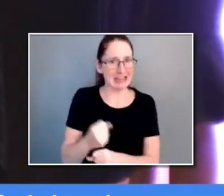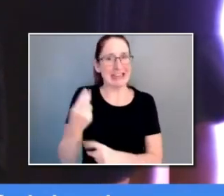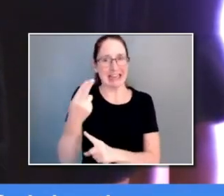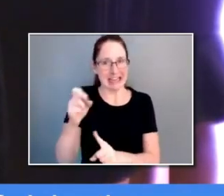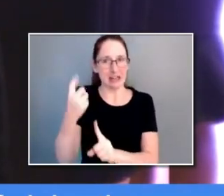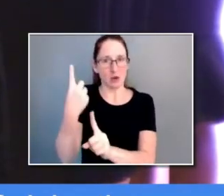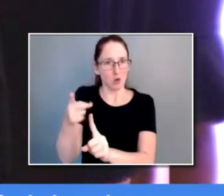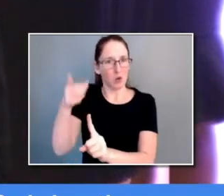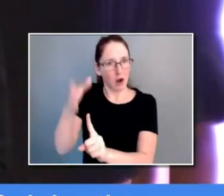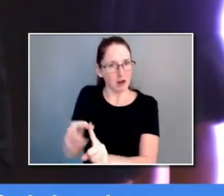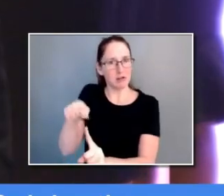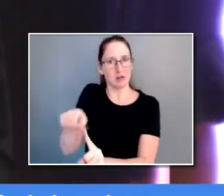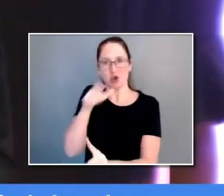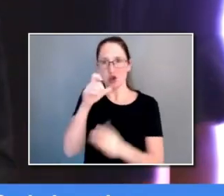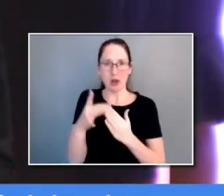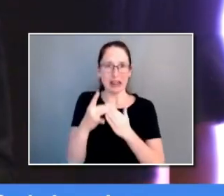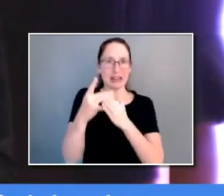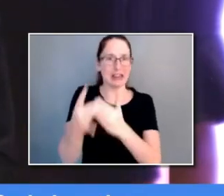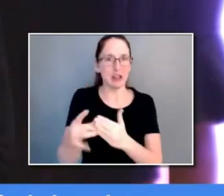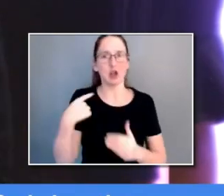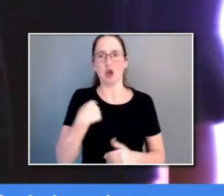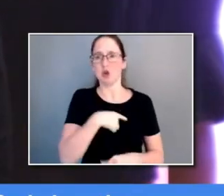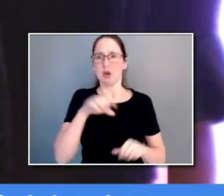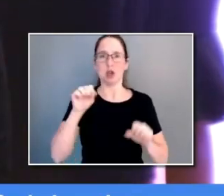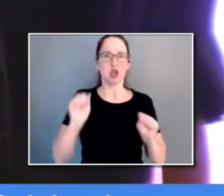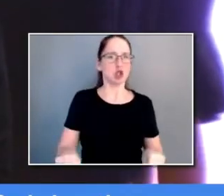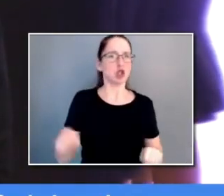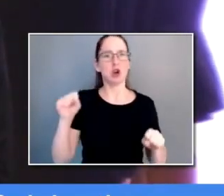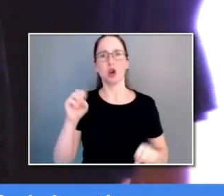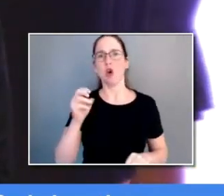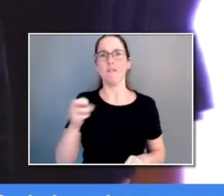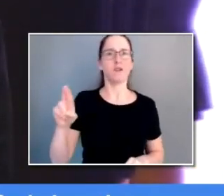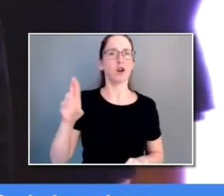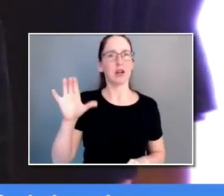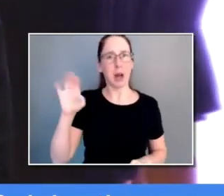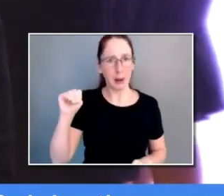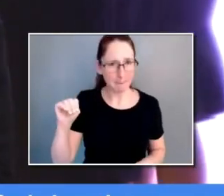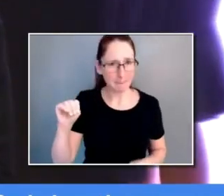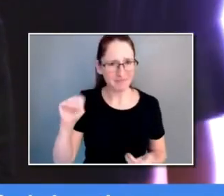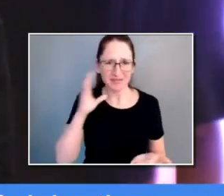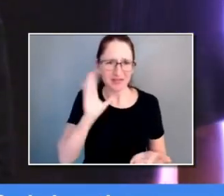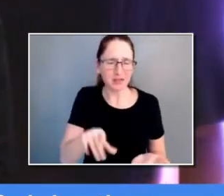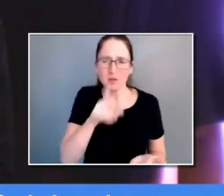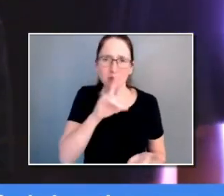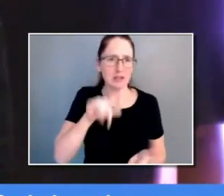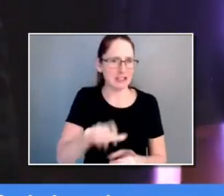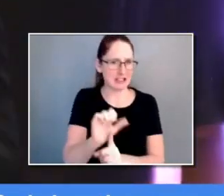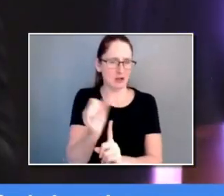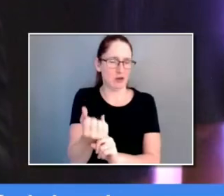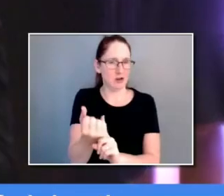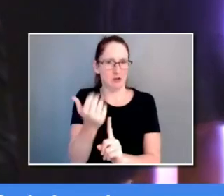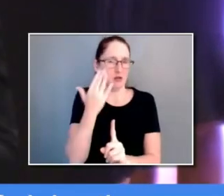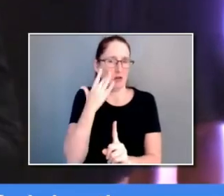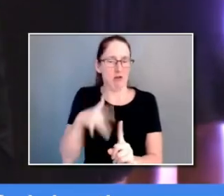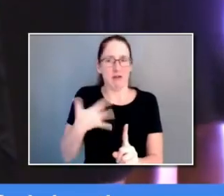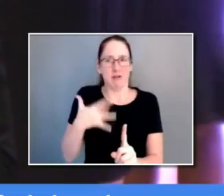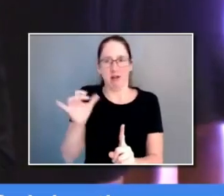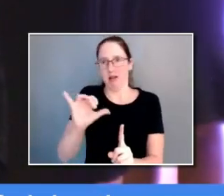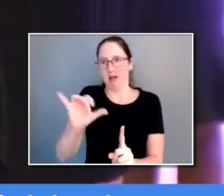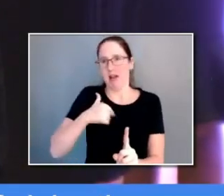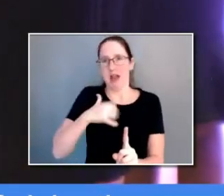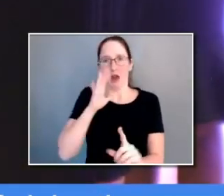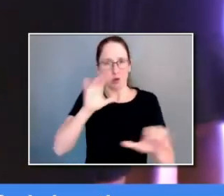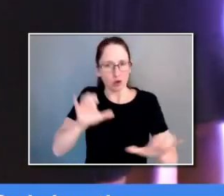would lead, "We Shall Overcome." And, it's just a situation where I just feel like I'm going to do my